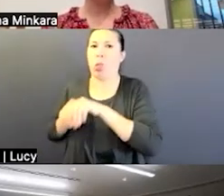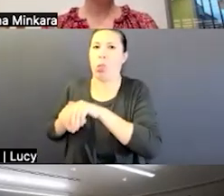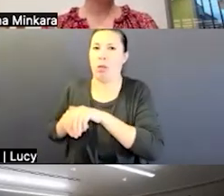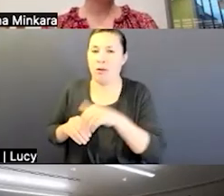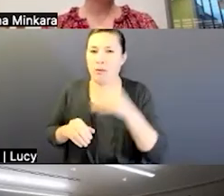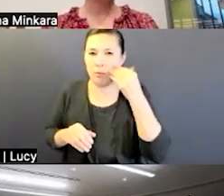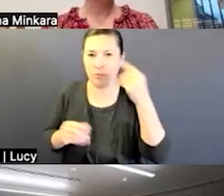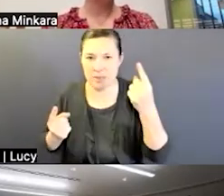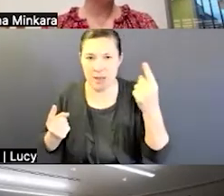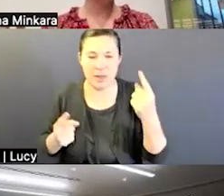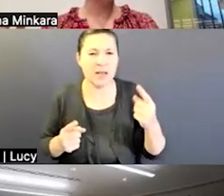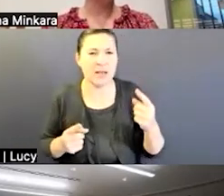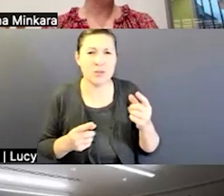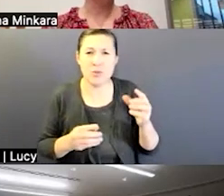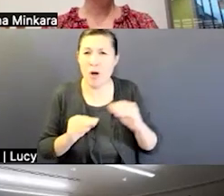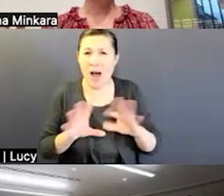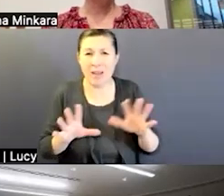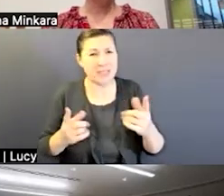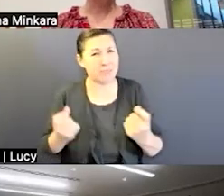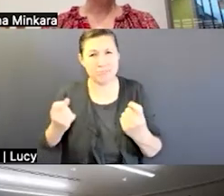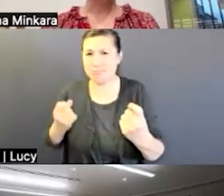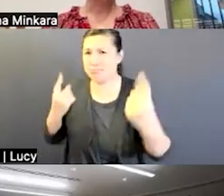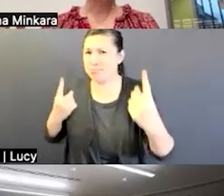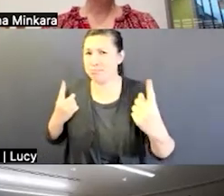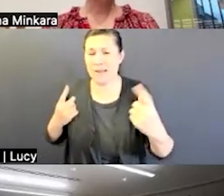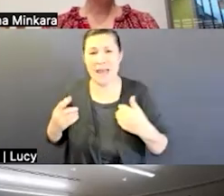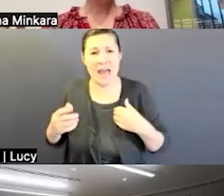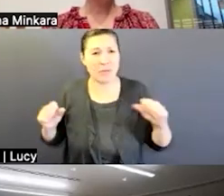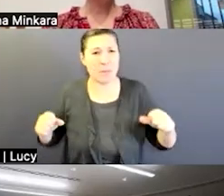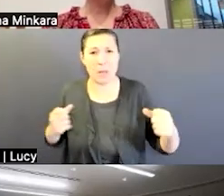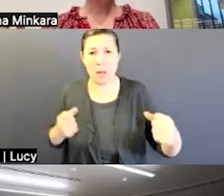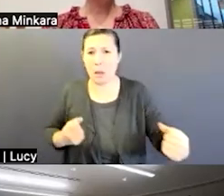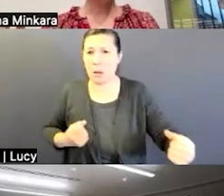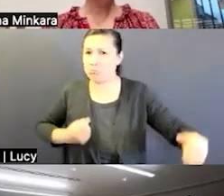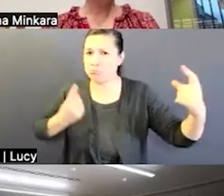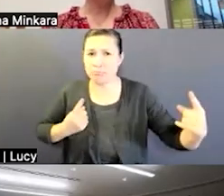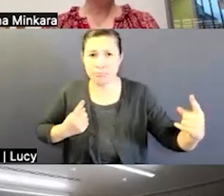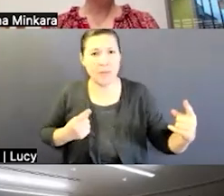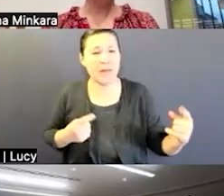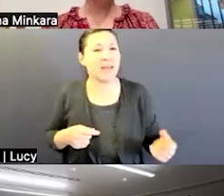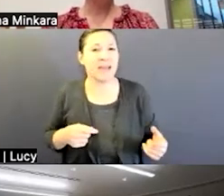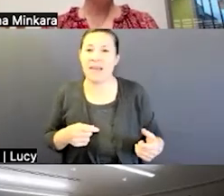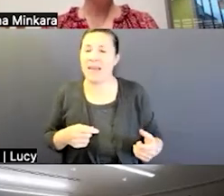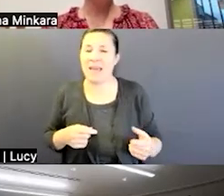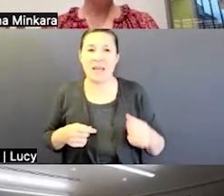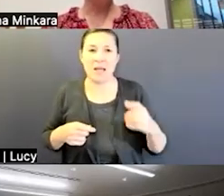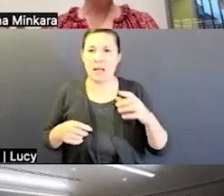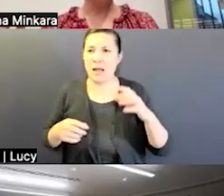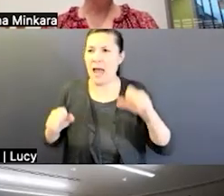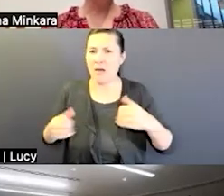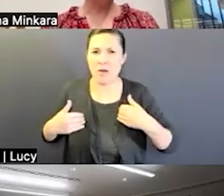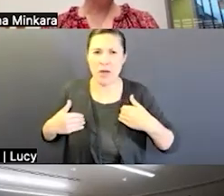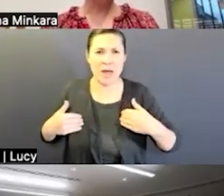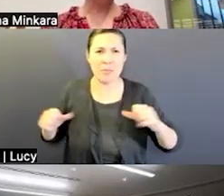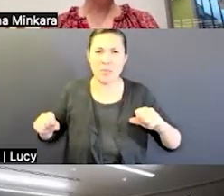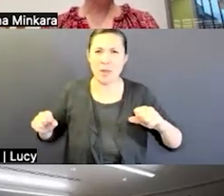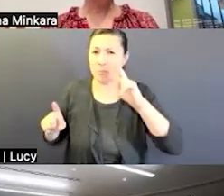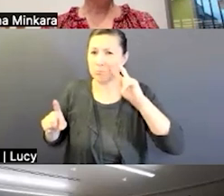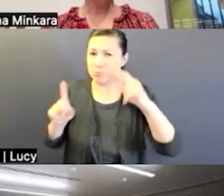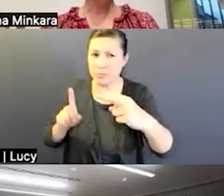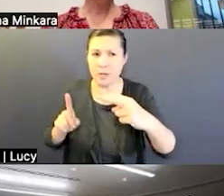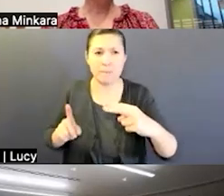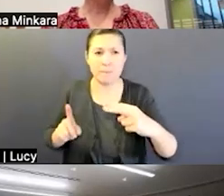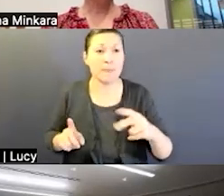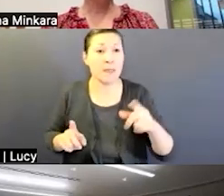empathy is there, perspective taking is there. But this research was done by Crompton et al.,